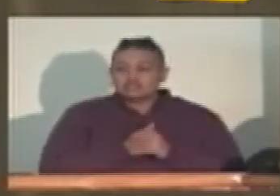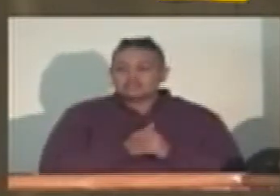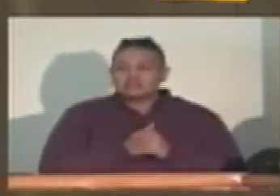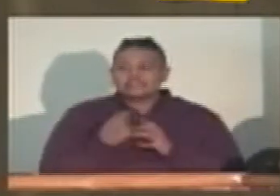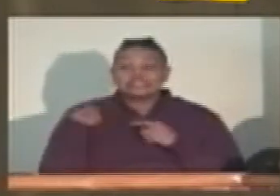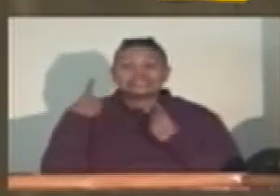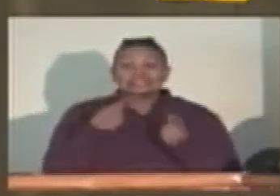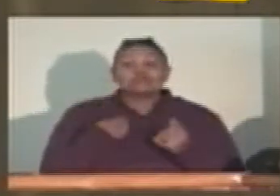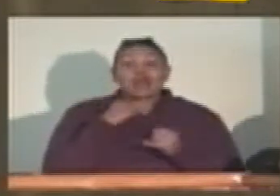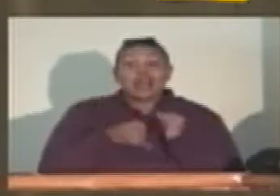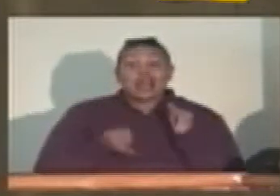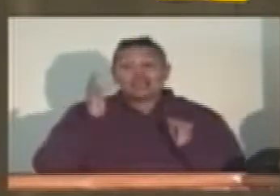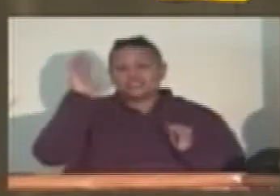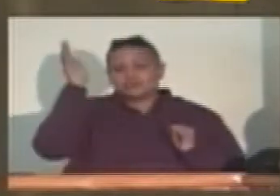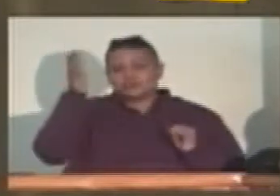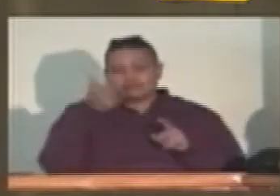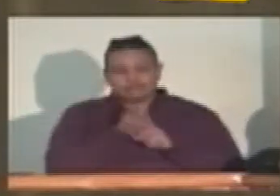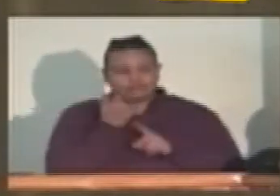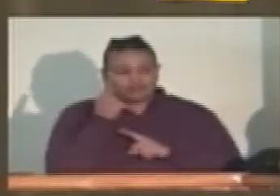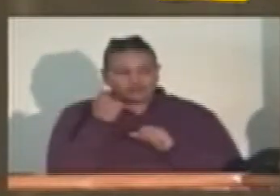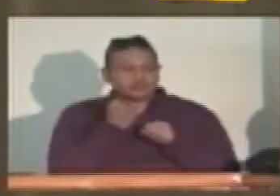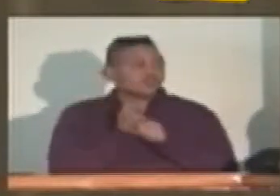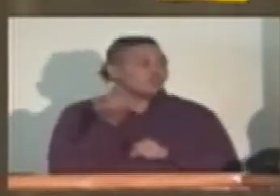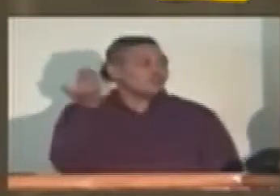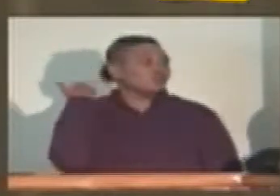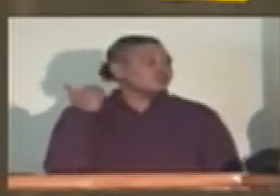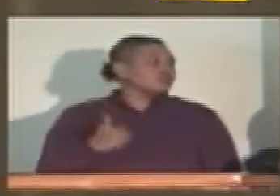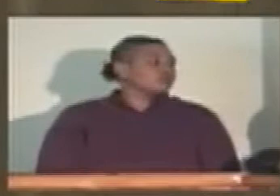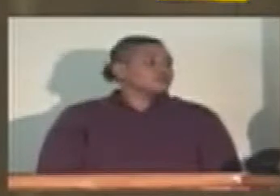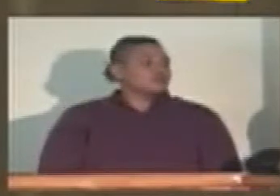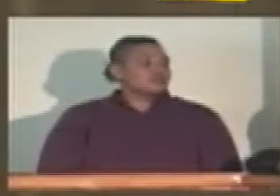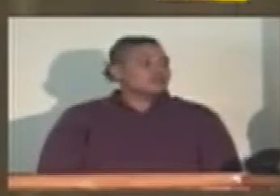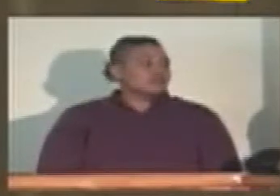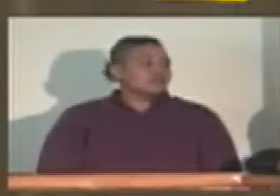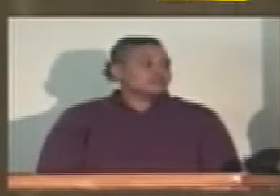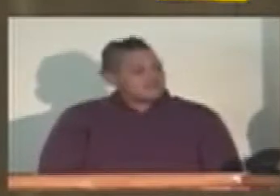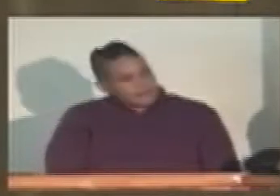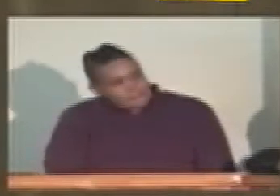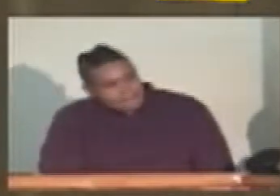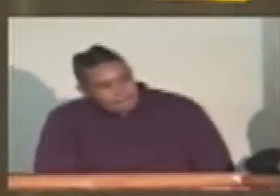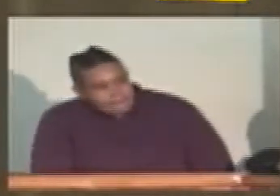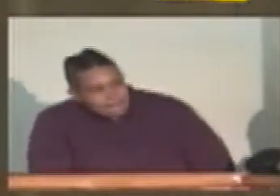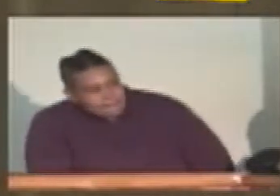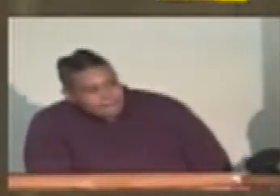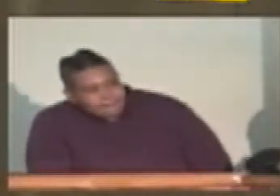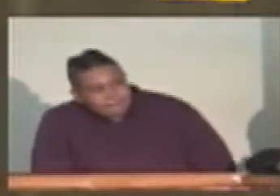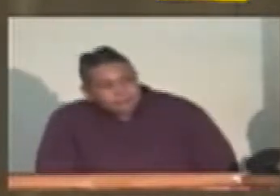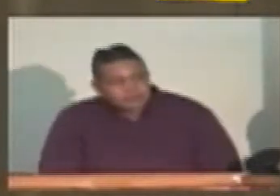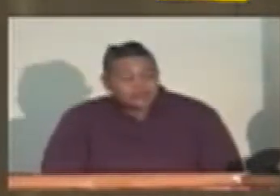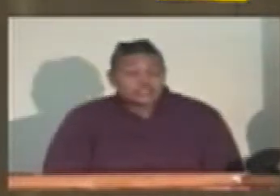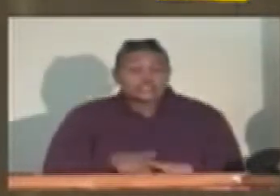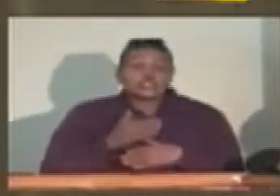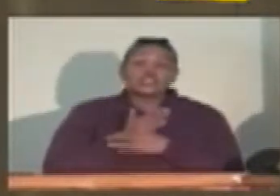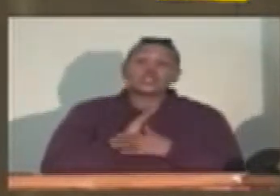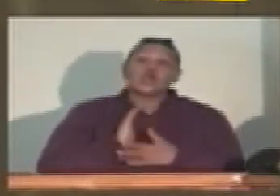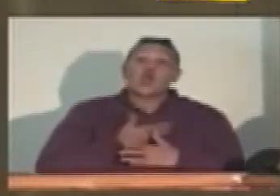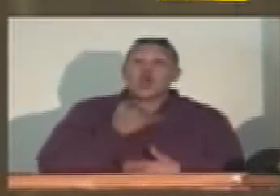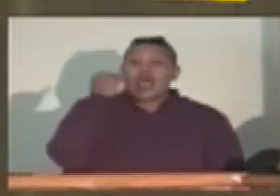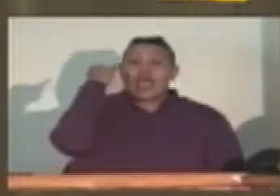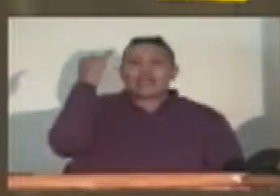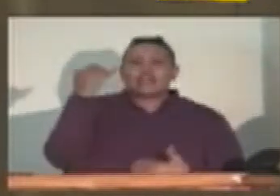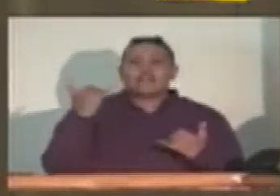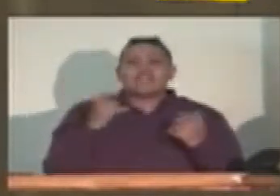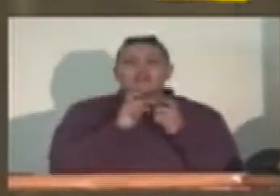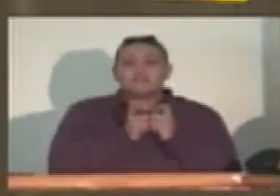Since my last presentation a year ago, and to share some of our ideas of modernizing the entire transport